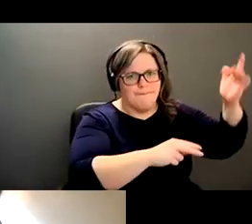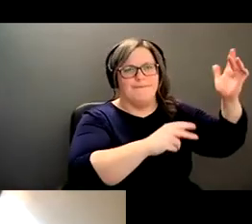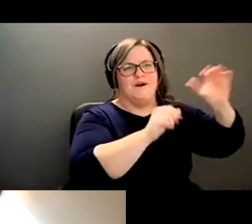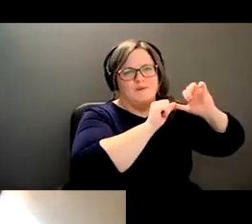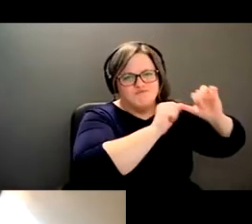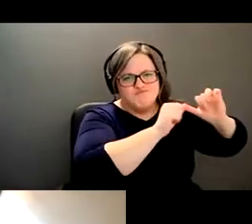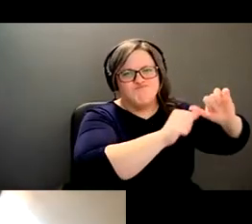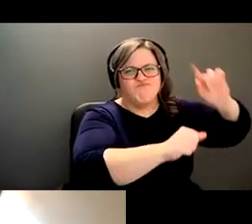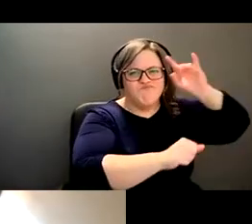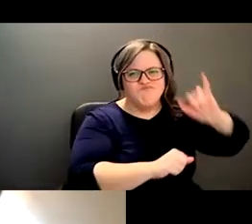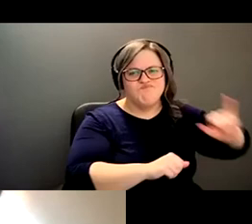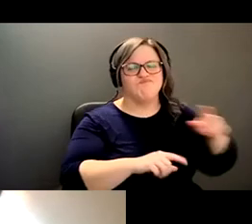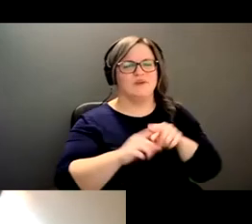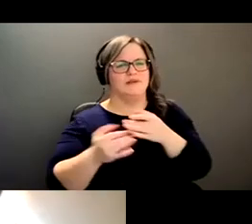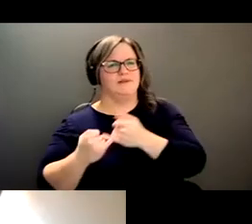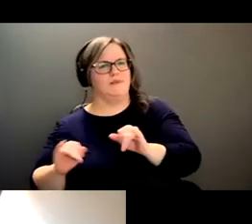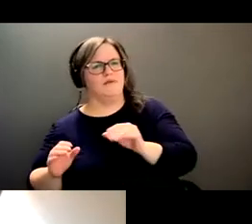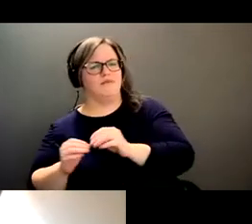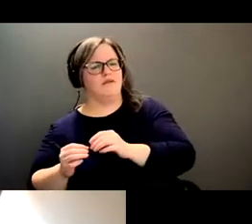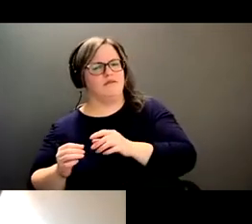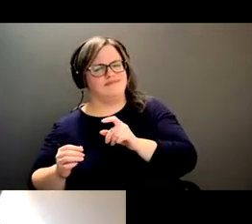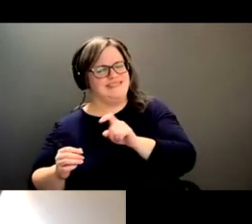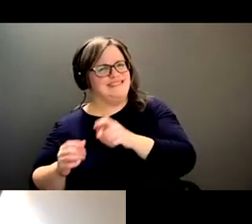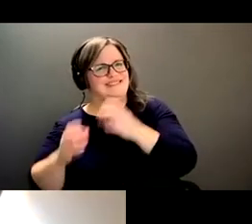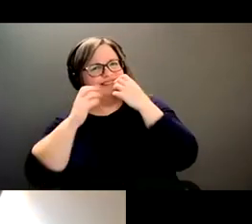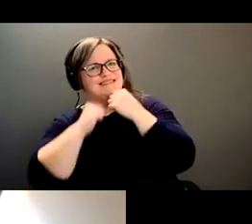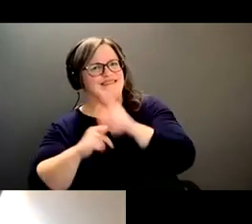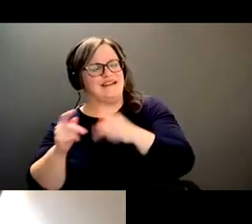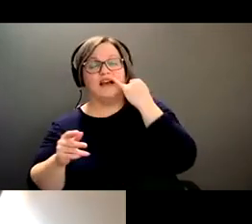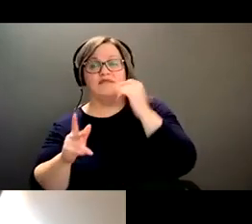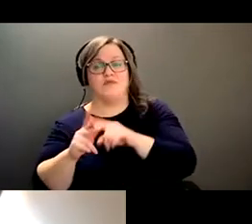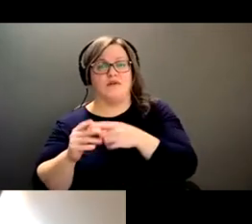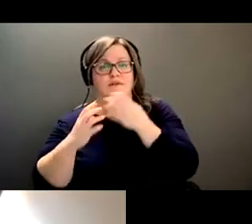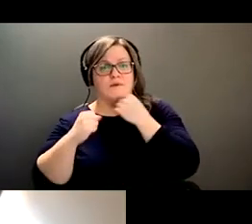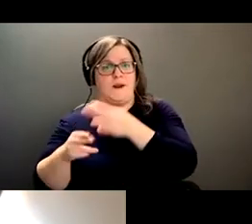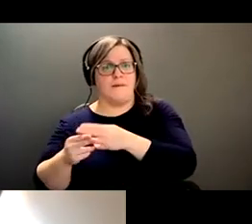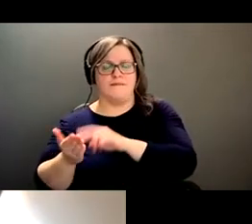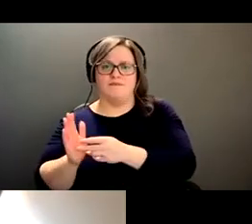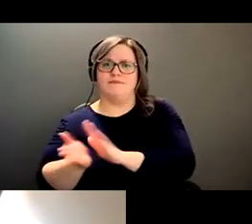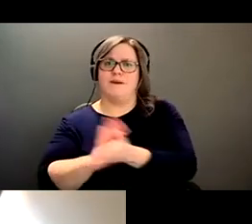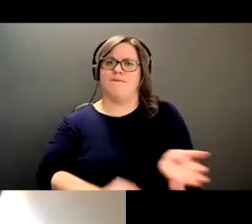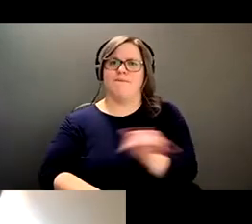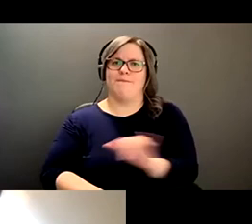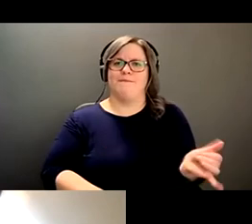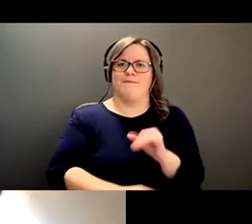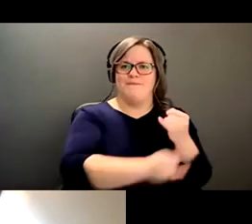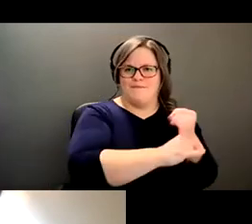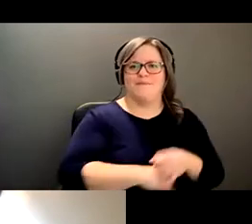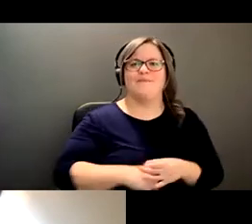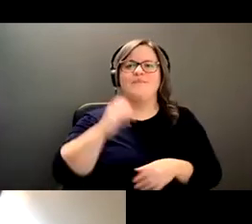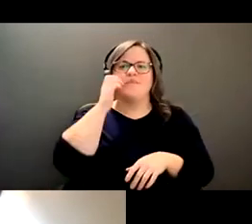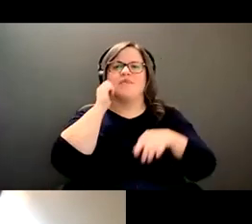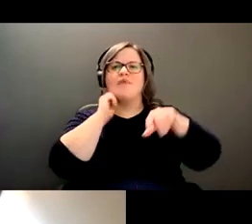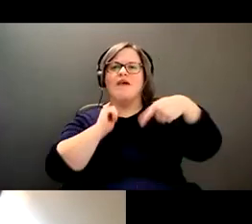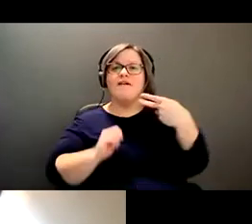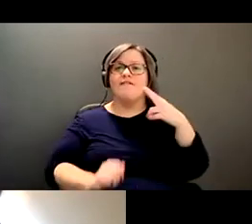I don't know if anyone has thoughts about that. I just like might have definitely like I think legacy is so important because that's so